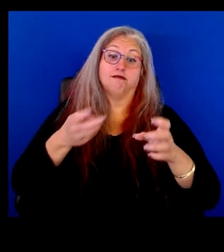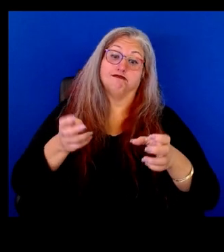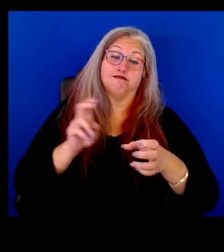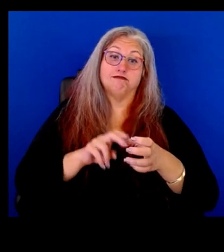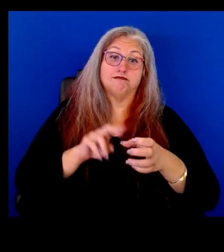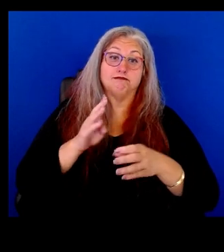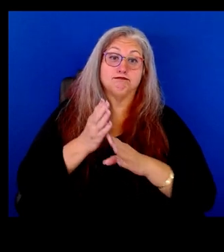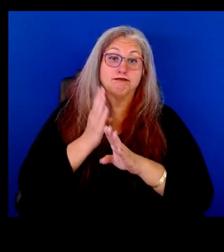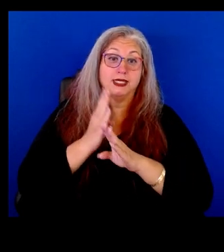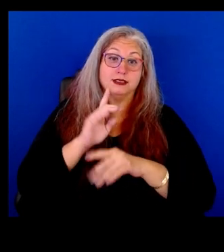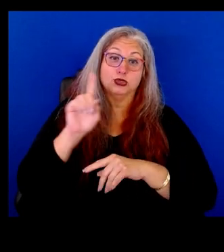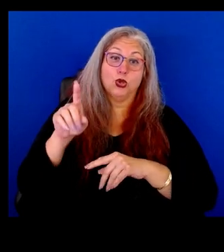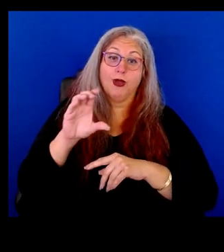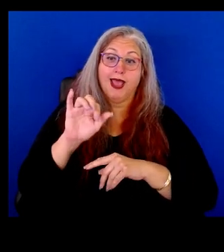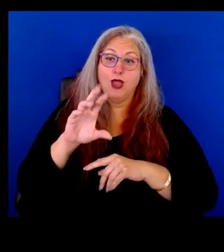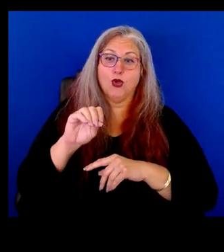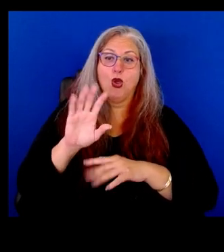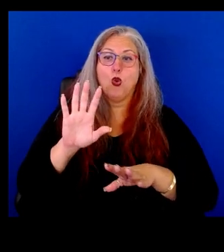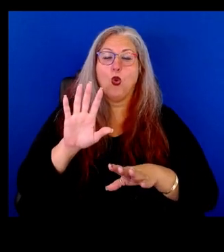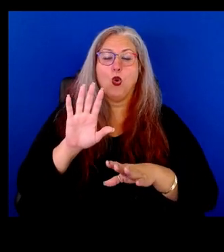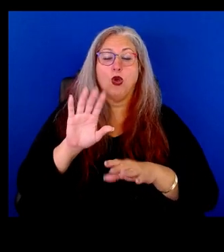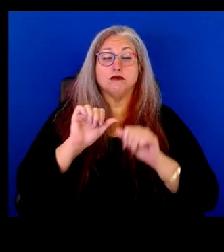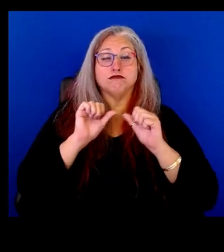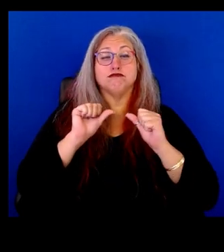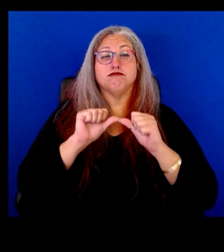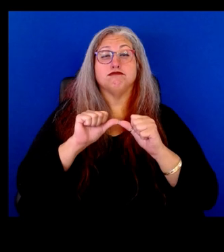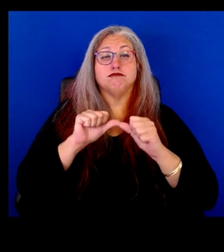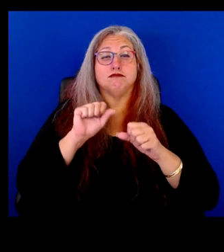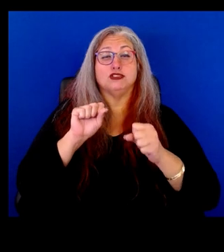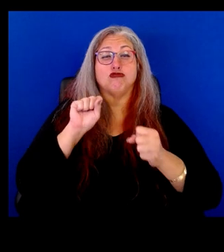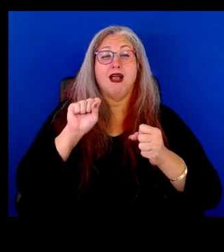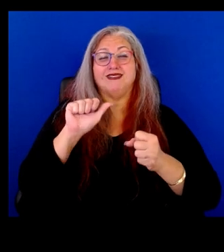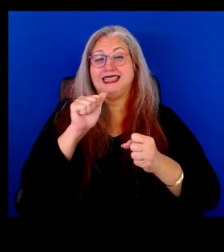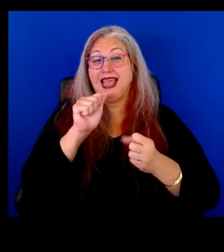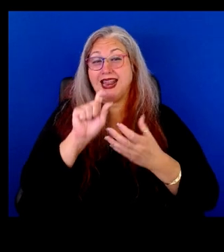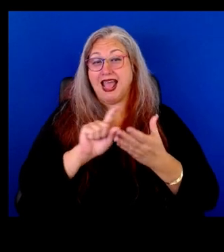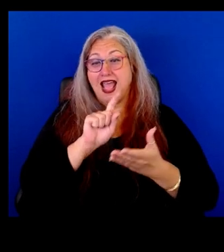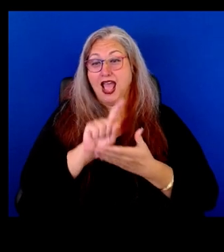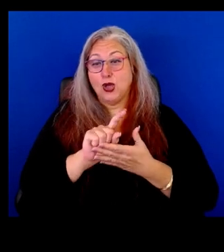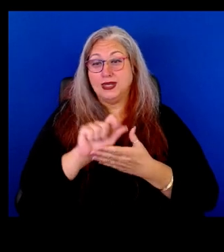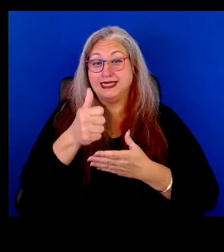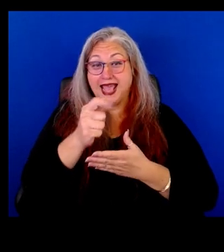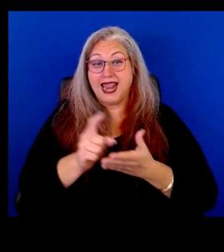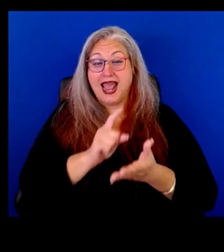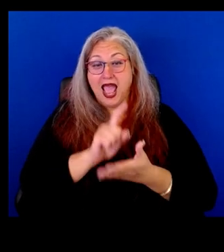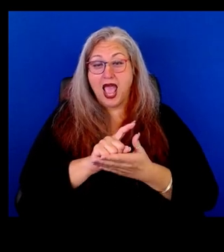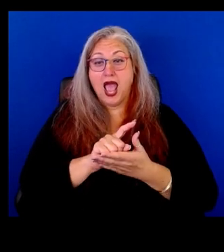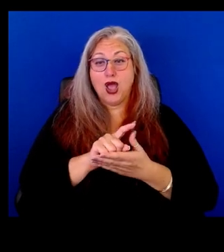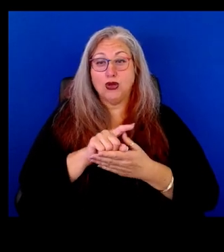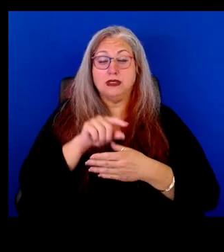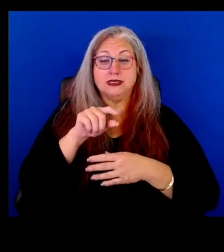bus that would take them to Cairo. It was a 10-hour drive. It was a 10-hour a ride that